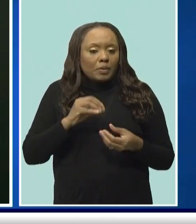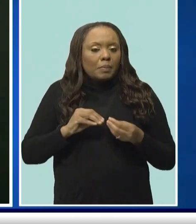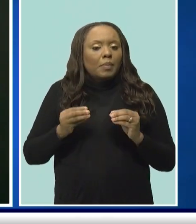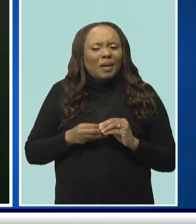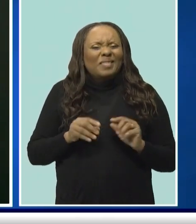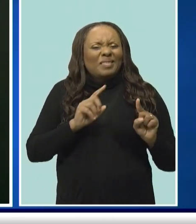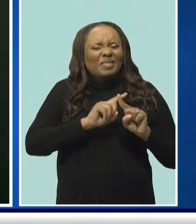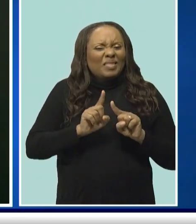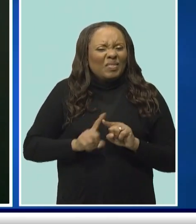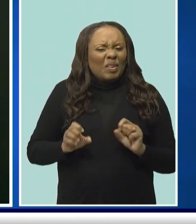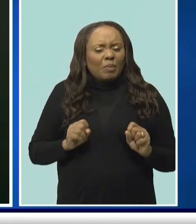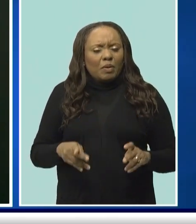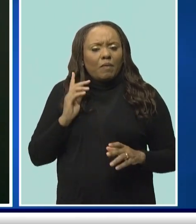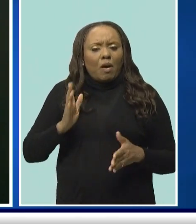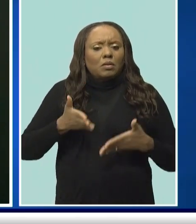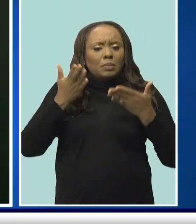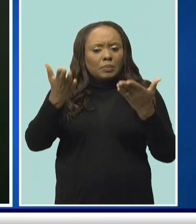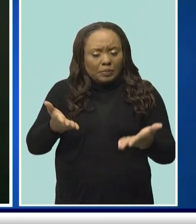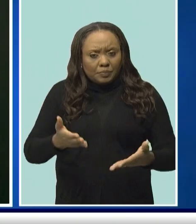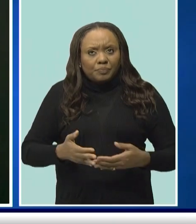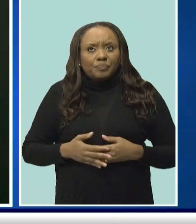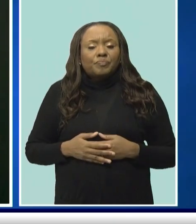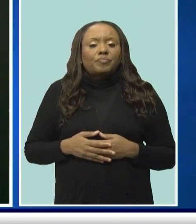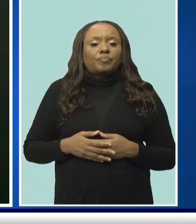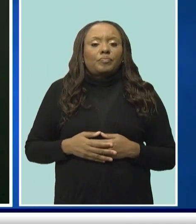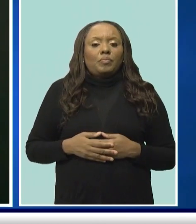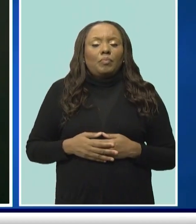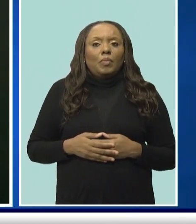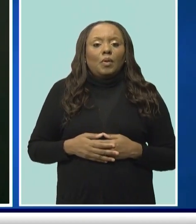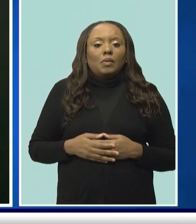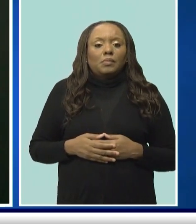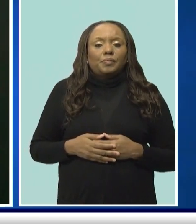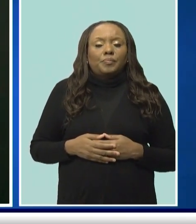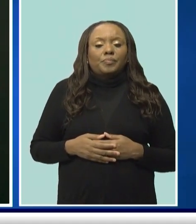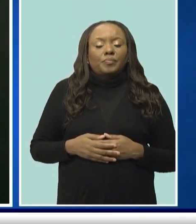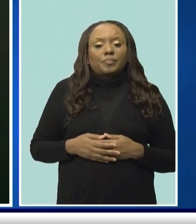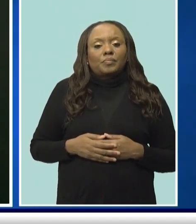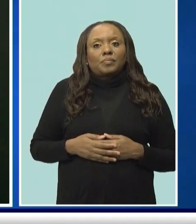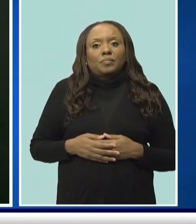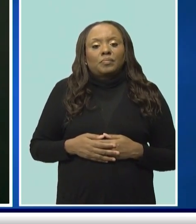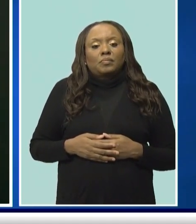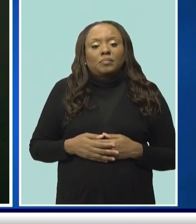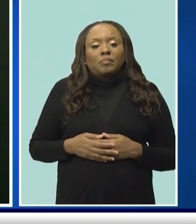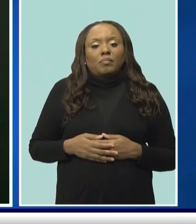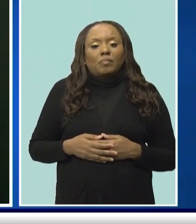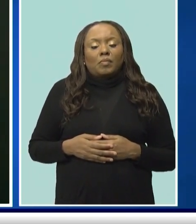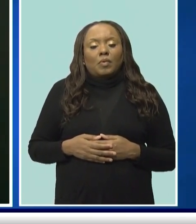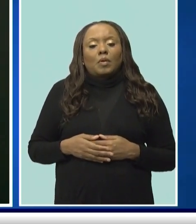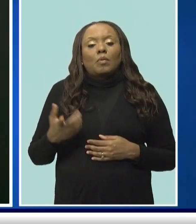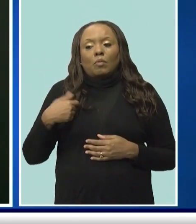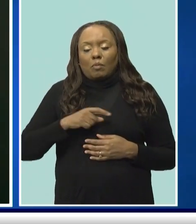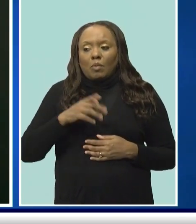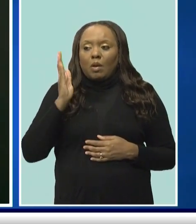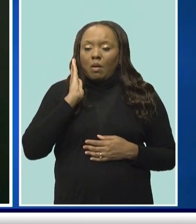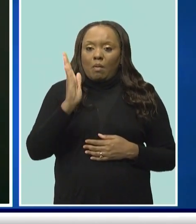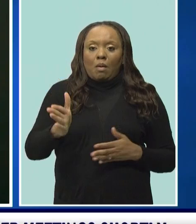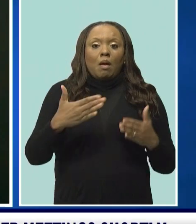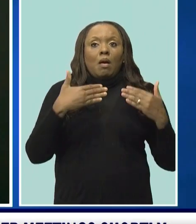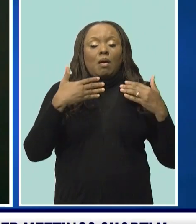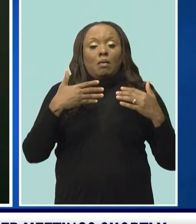to submit, and all of them will be collated and put forward to the commissioners. So we will see all